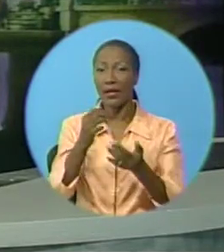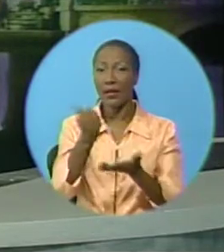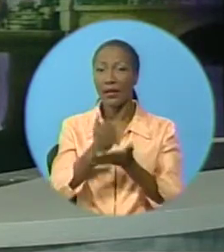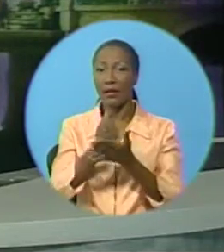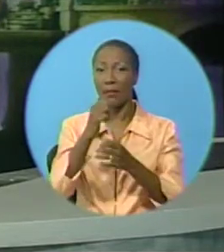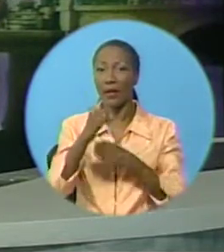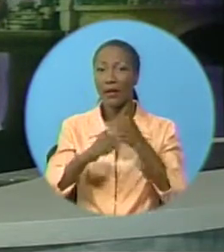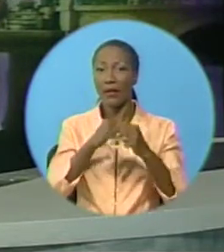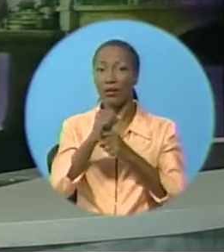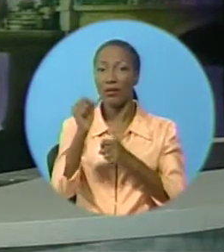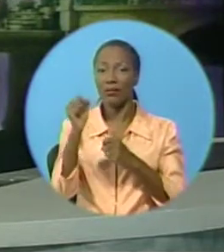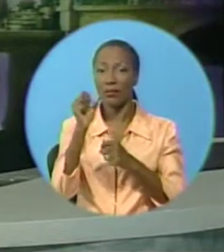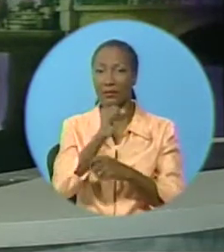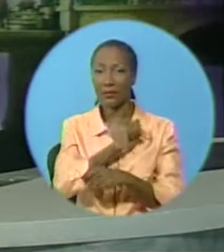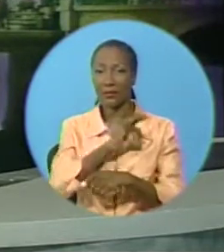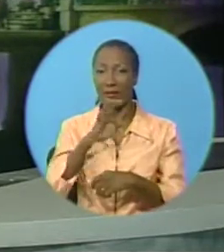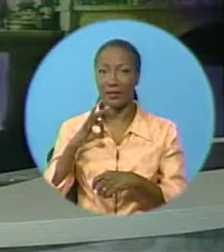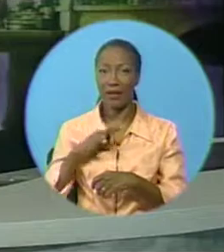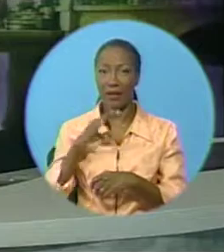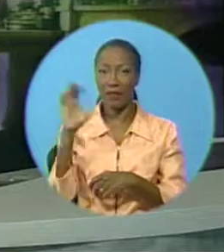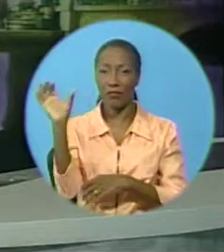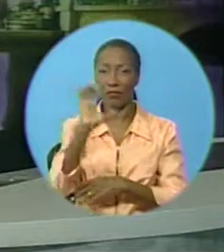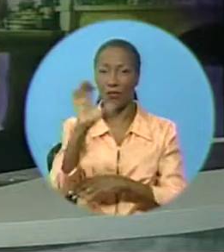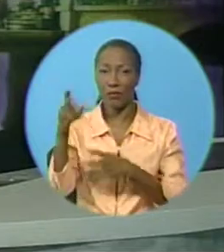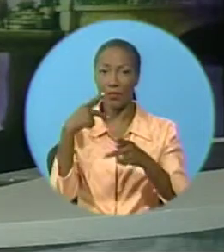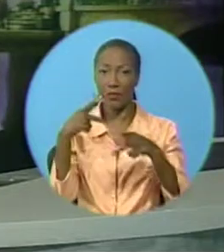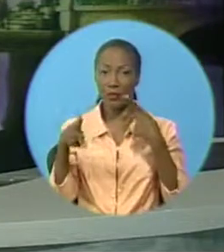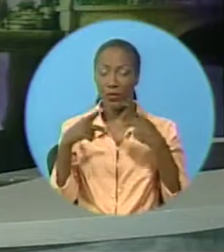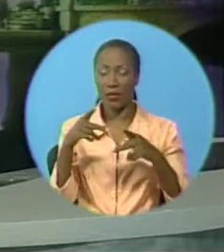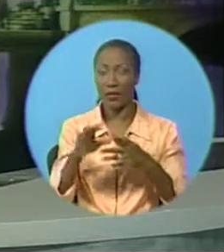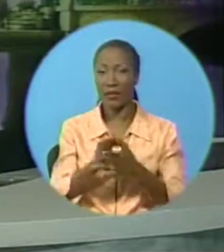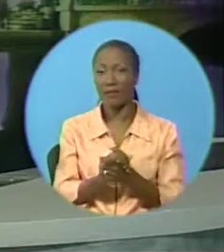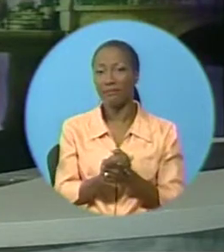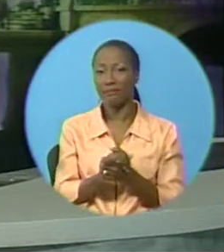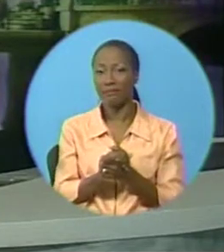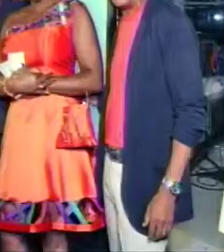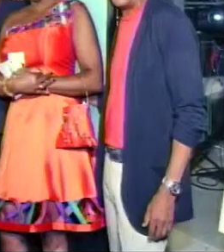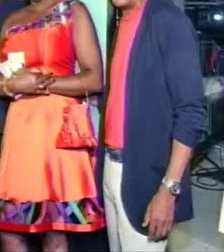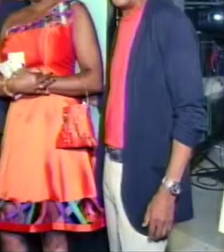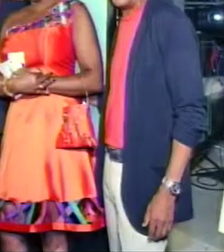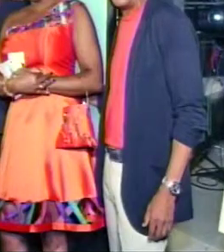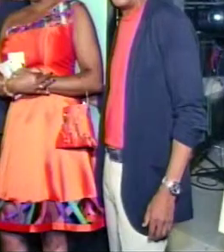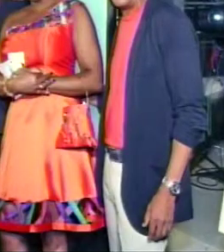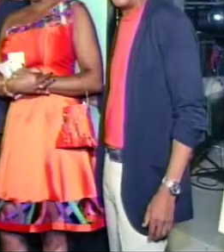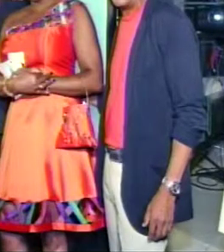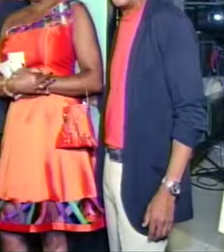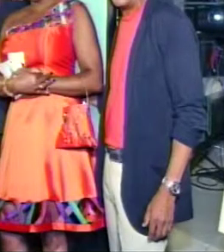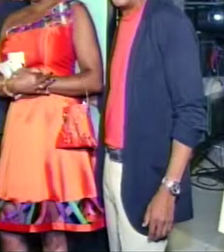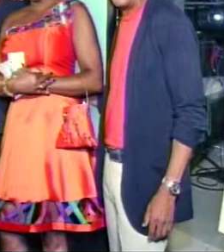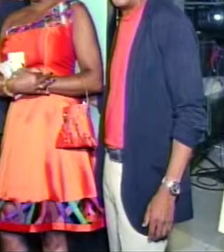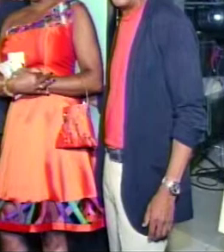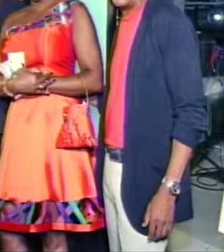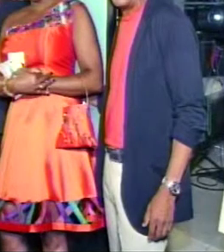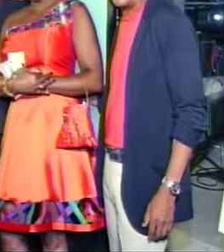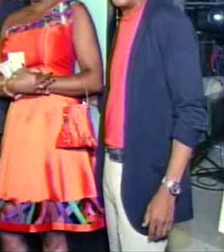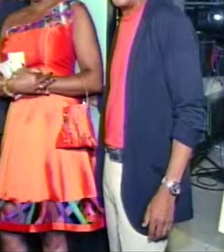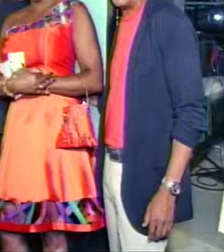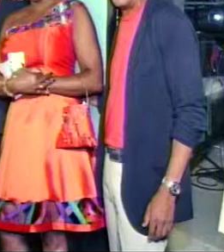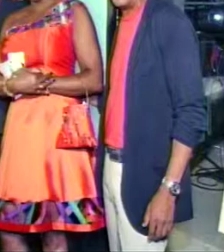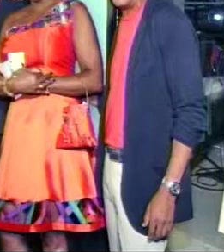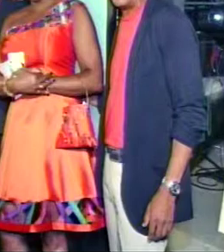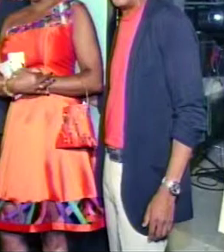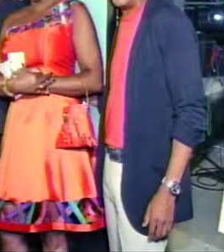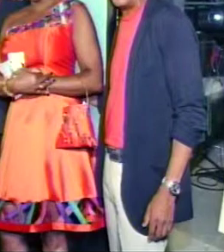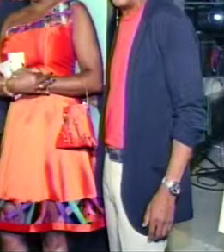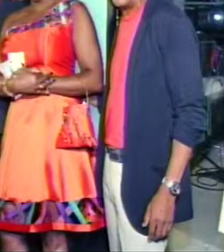staff Christmas party held at the Charles Fort at the Hilton Barbados. In his remarks at that event, Managing Director and